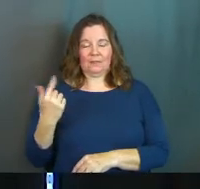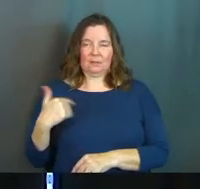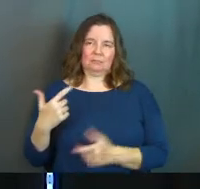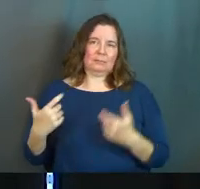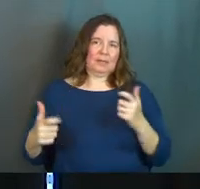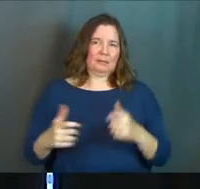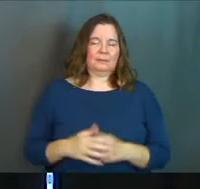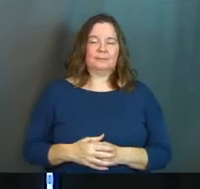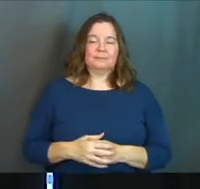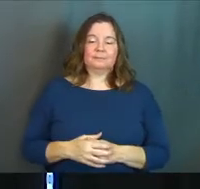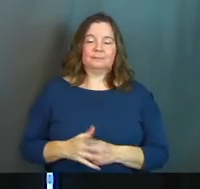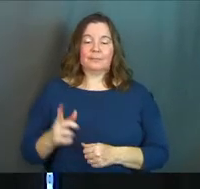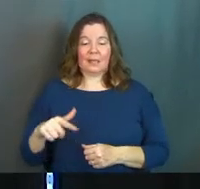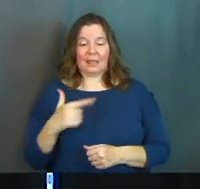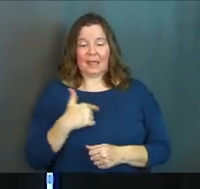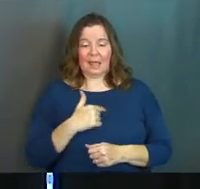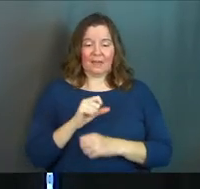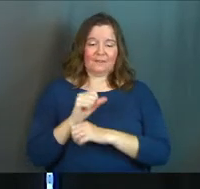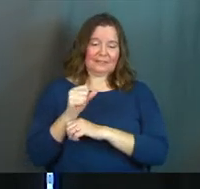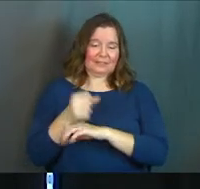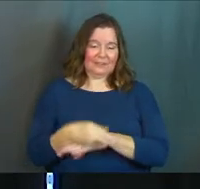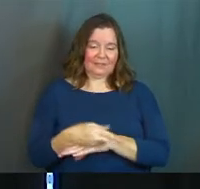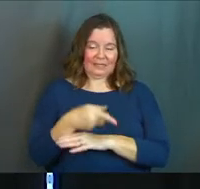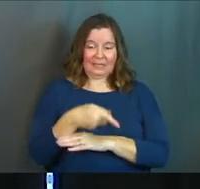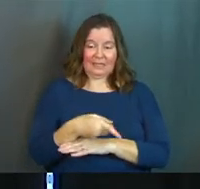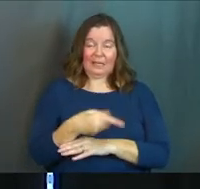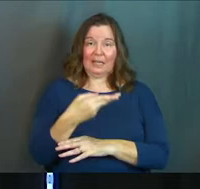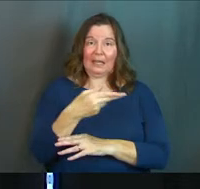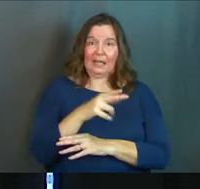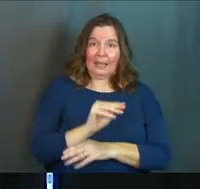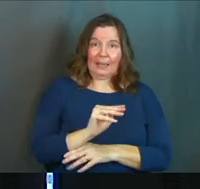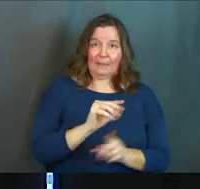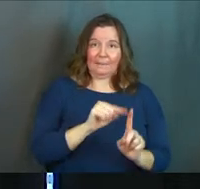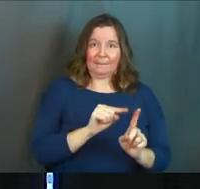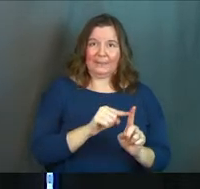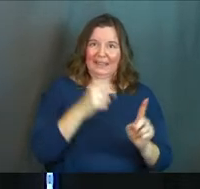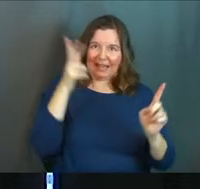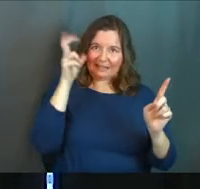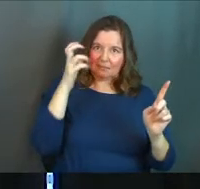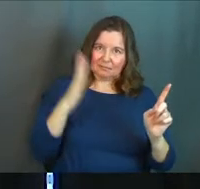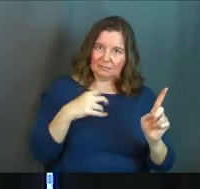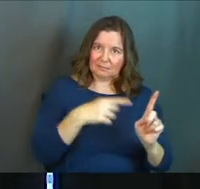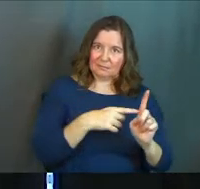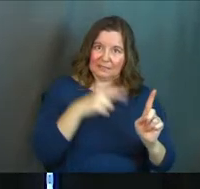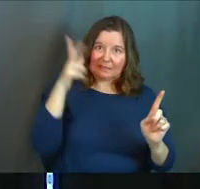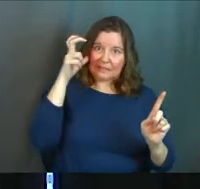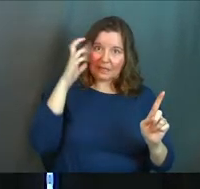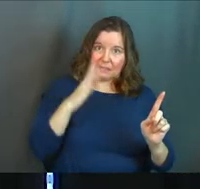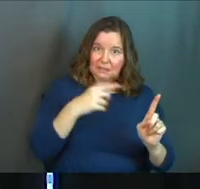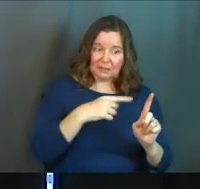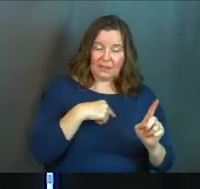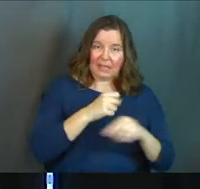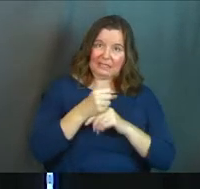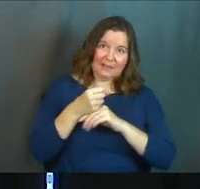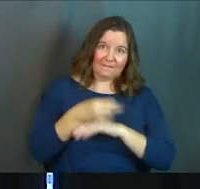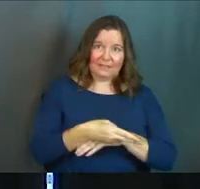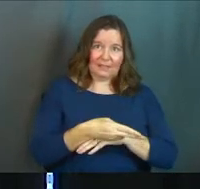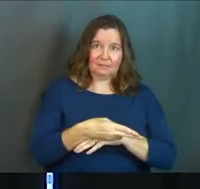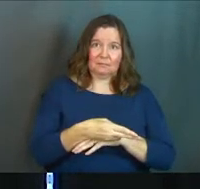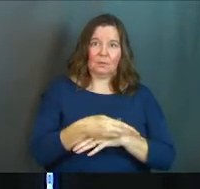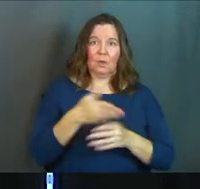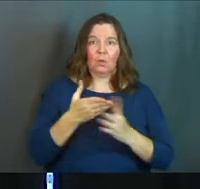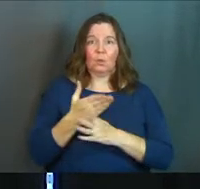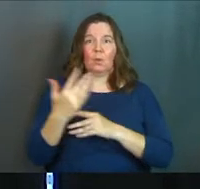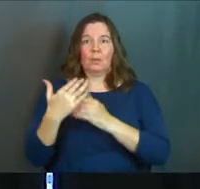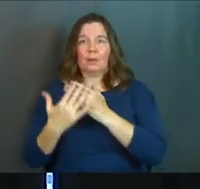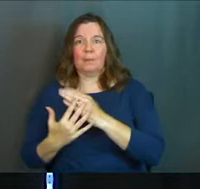So big. And they have defeated him. That him there, that's the enemy. That's Satan. They defeated Satan by the blood